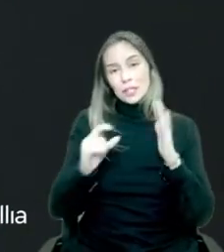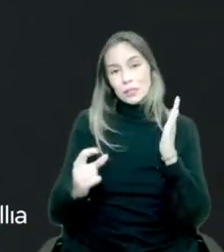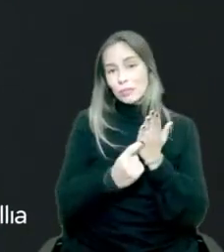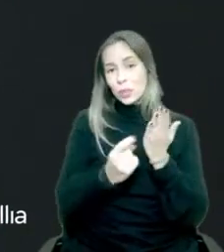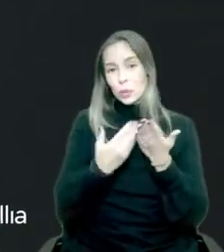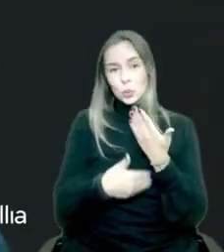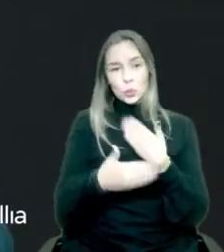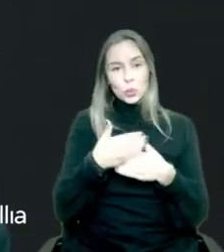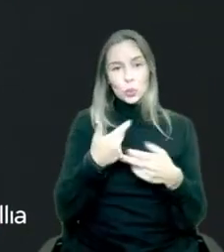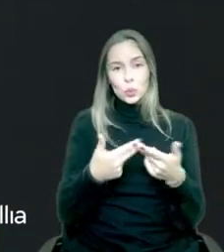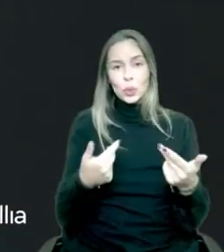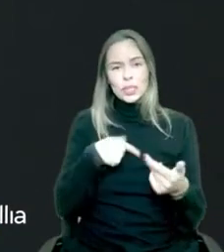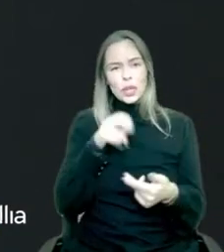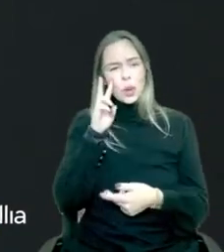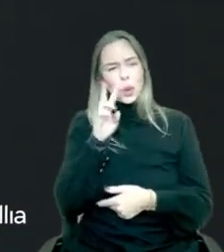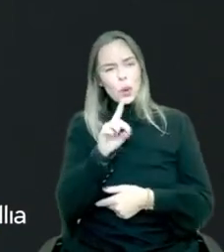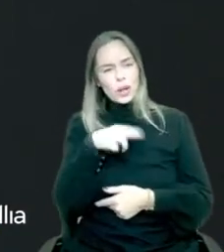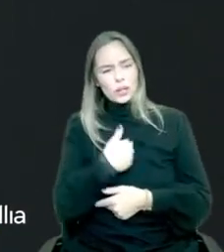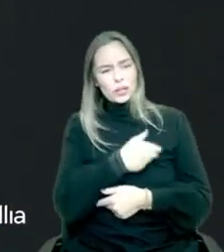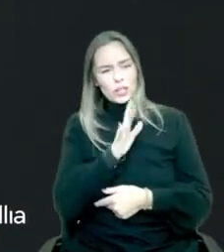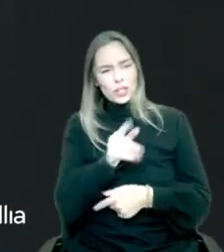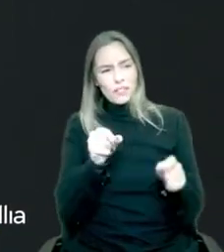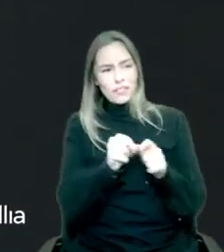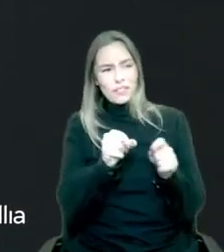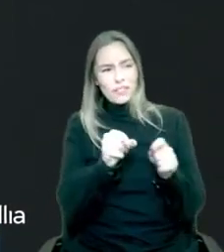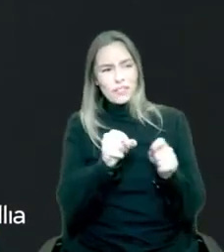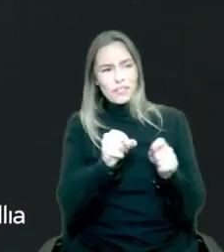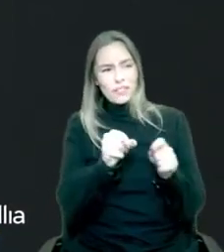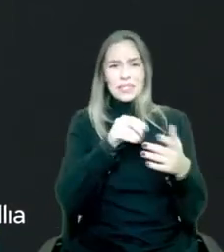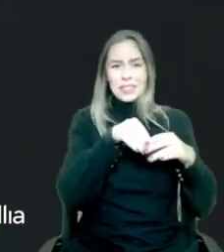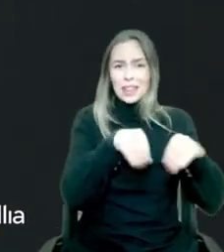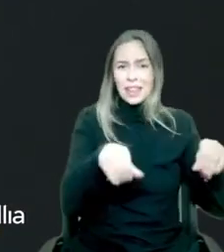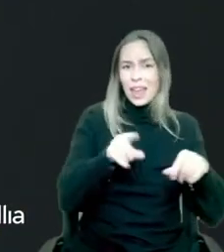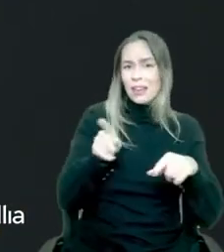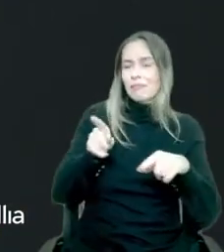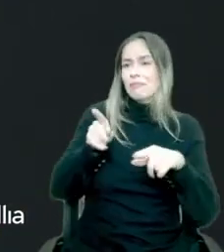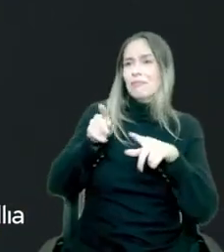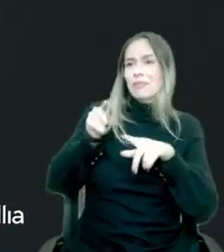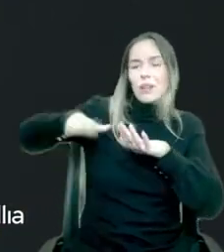assets, out in the ocean or even in our refineries, we've been working